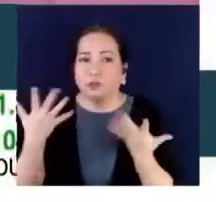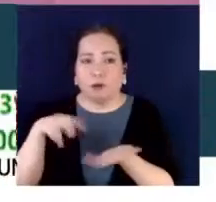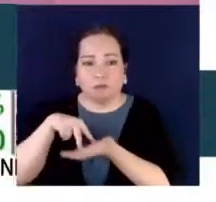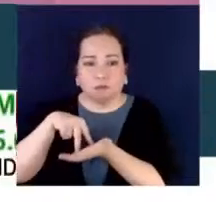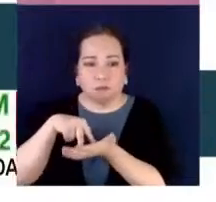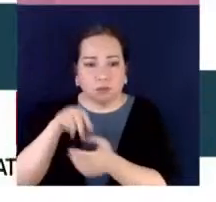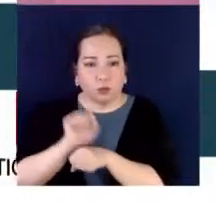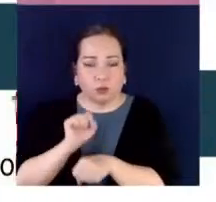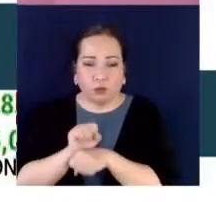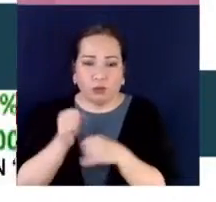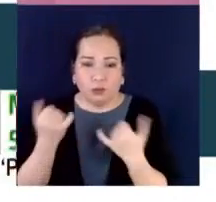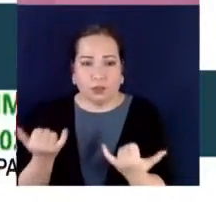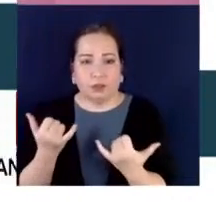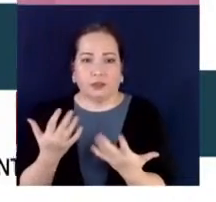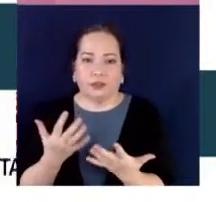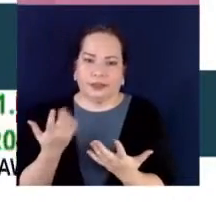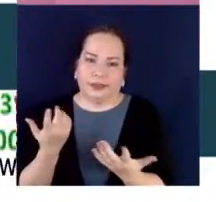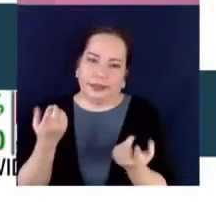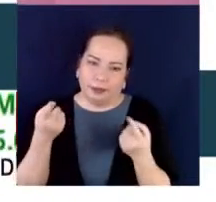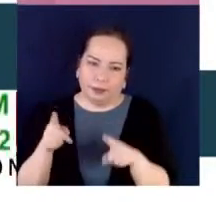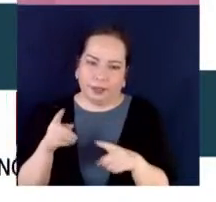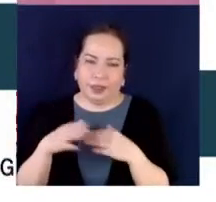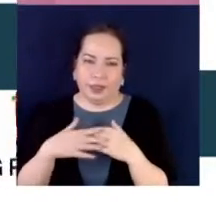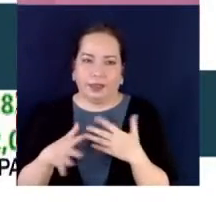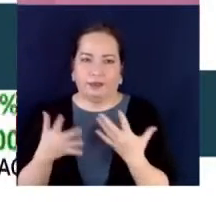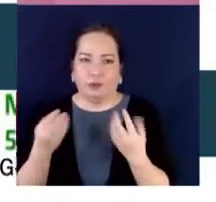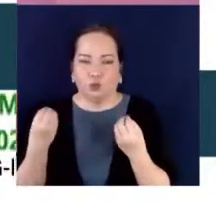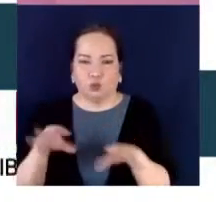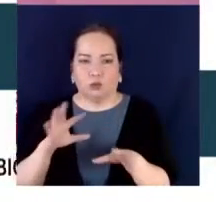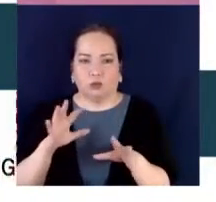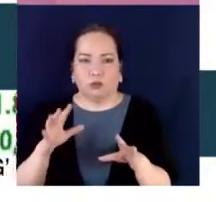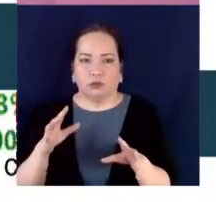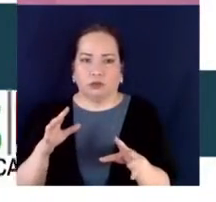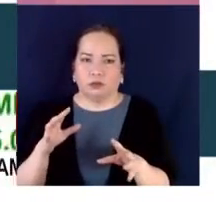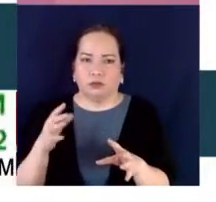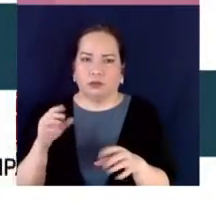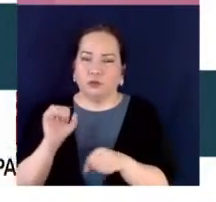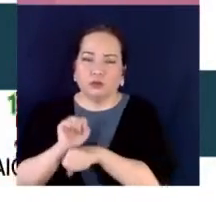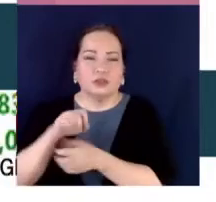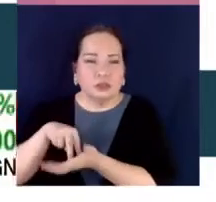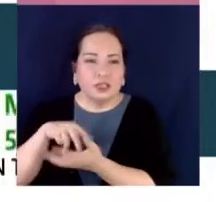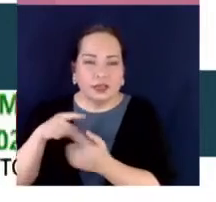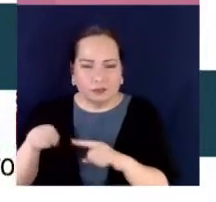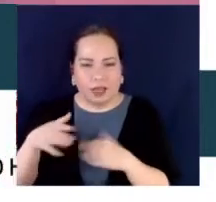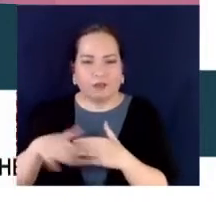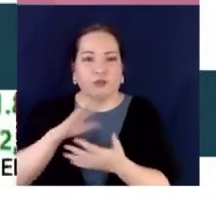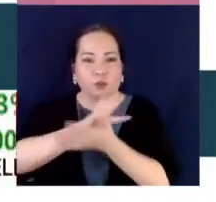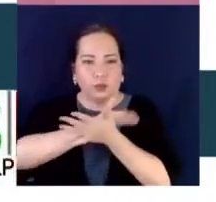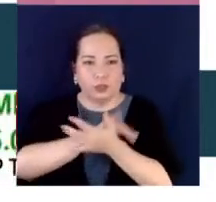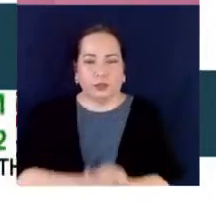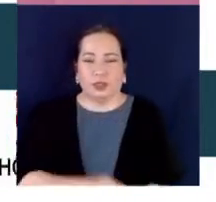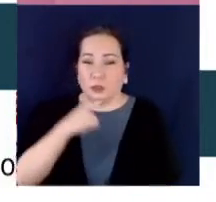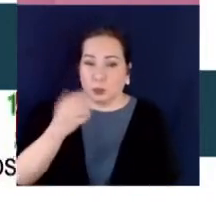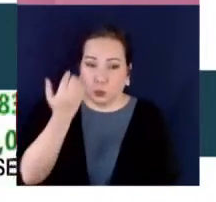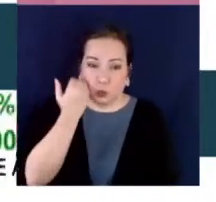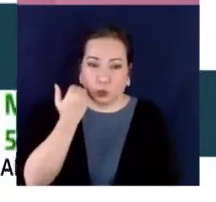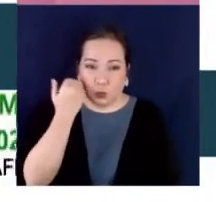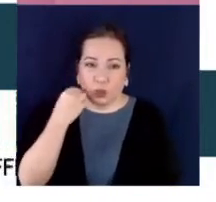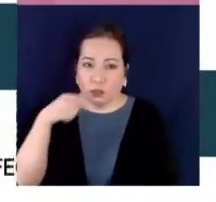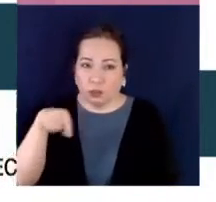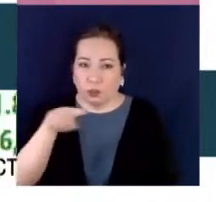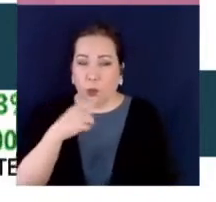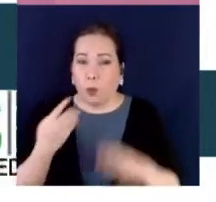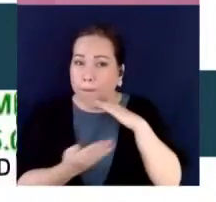Kulang pa yan para sa mga batayang pangangailangan ng pagkain at iba pa. More so na ngayon, nakita nga natin ang dami